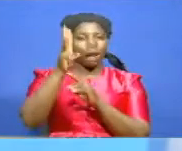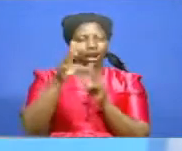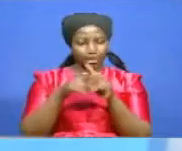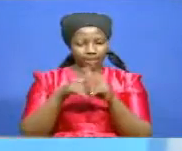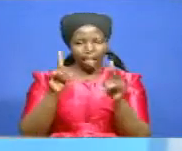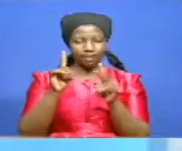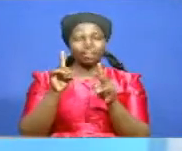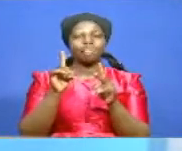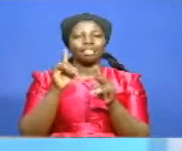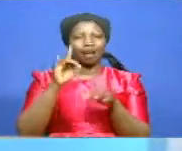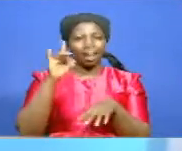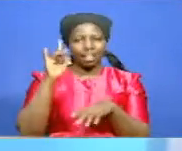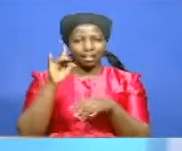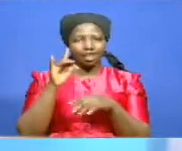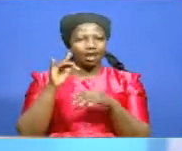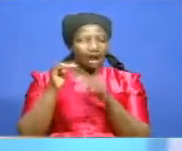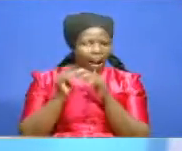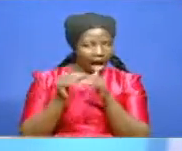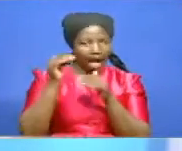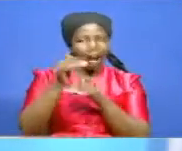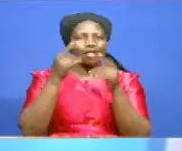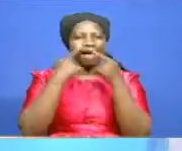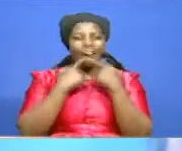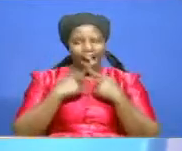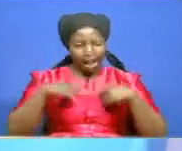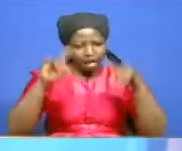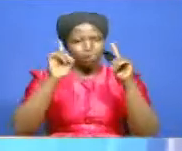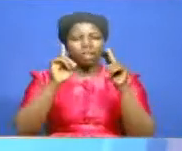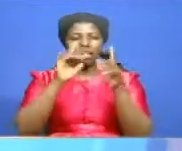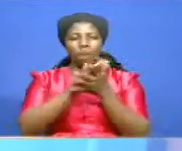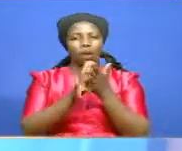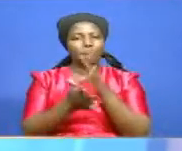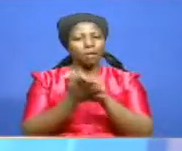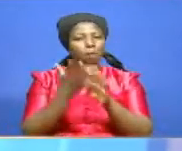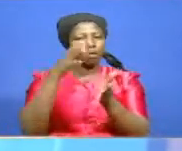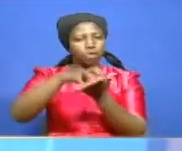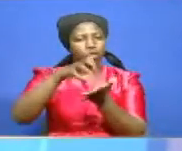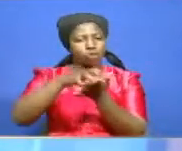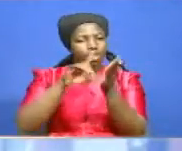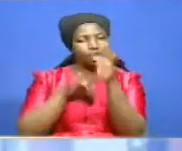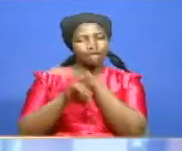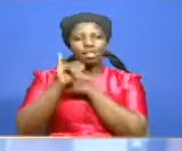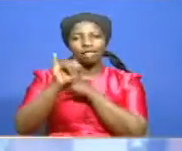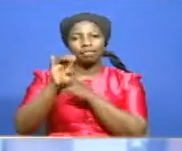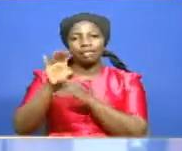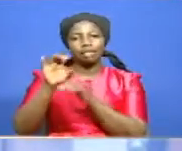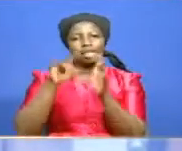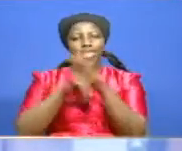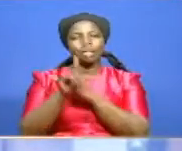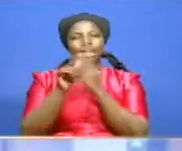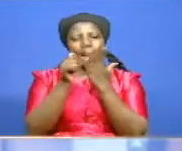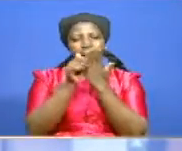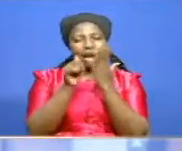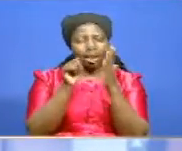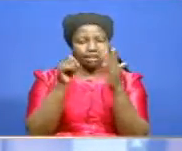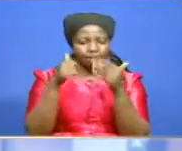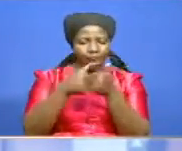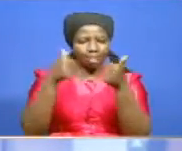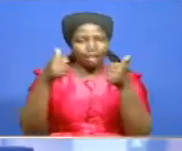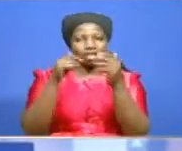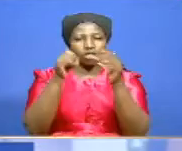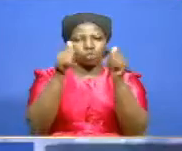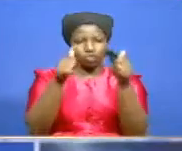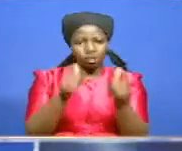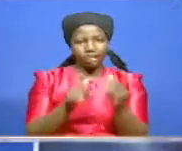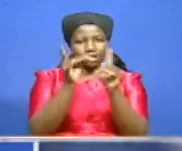in earnest following the declaration of vacancies at the electoral body. In a Gazette notice dated 12th of April,